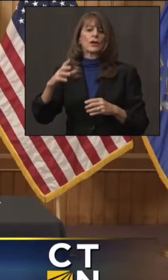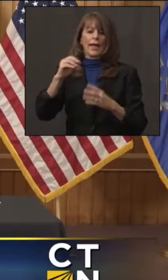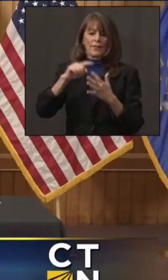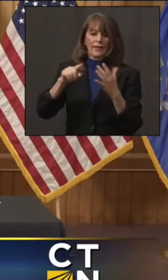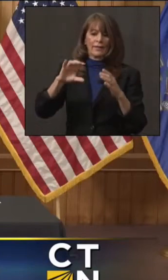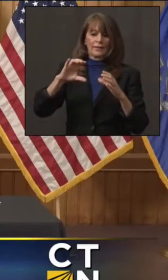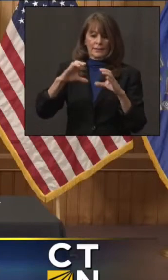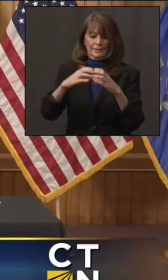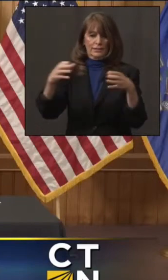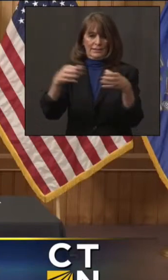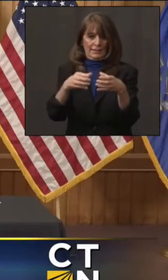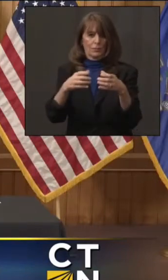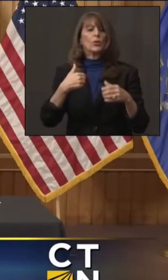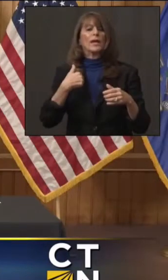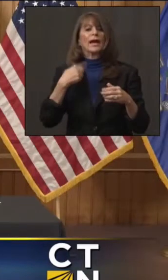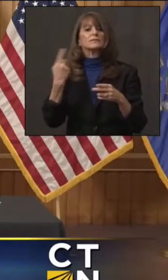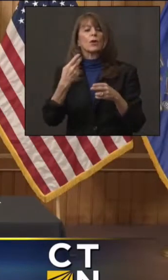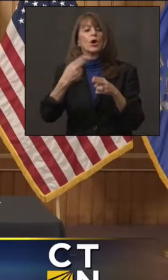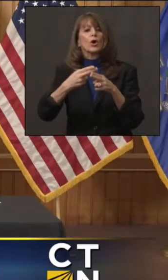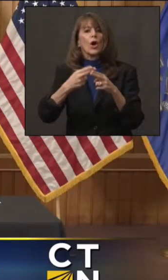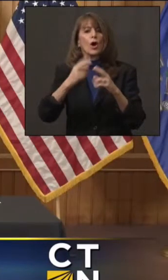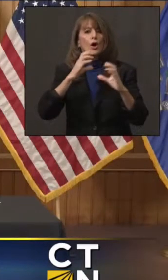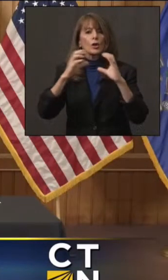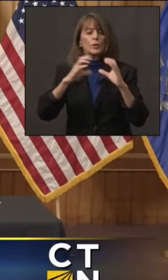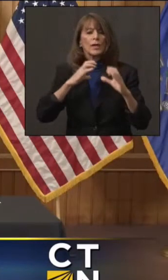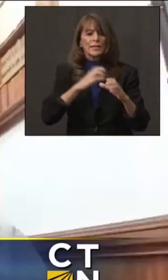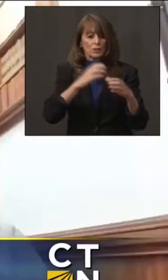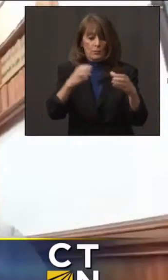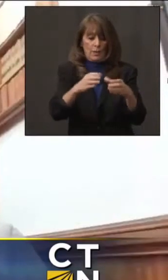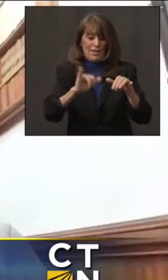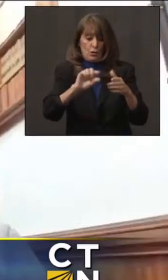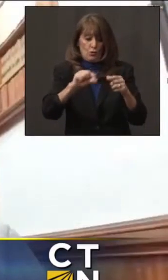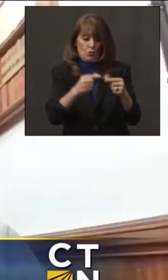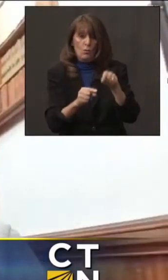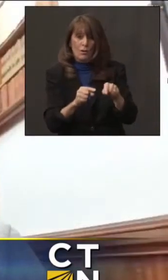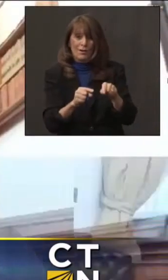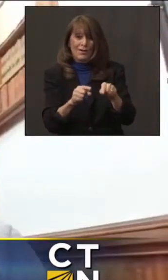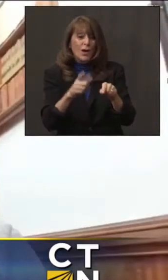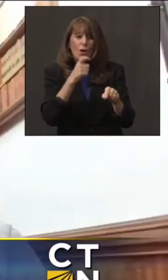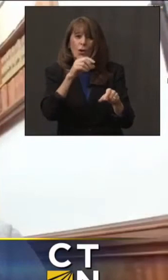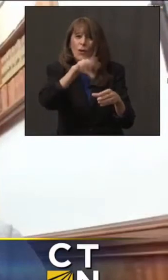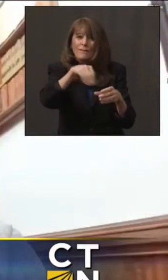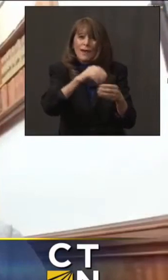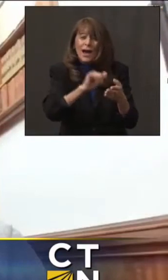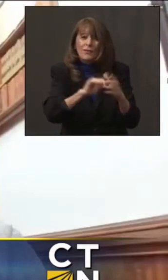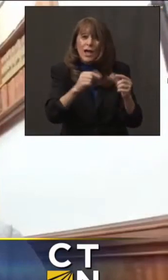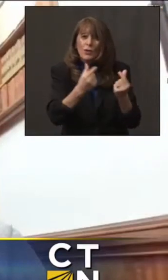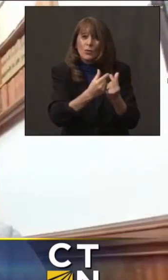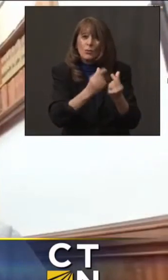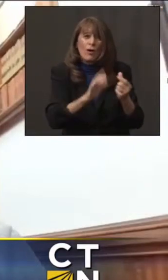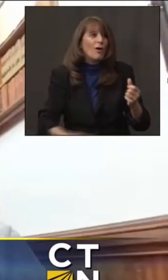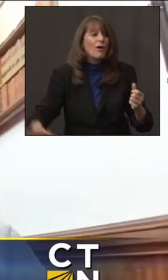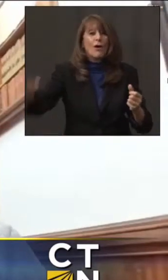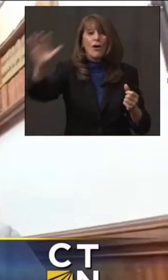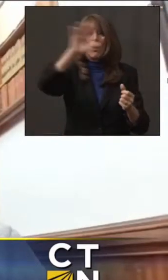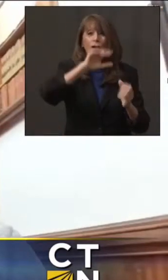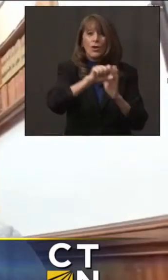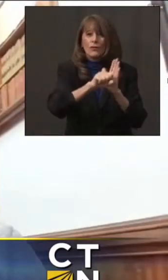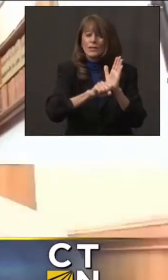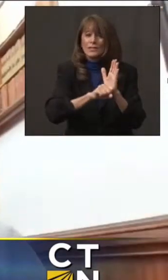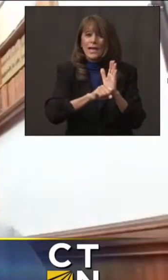We have a communications committee within that is made up of individuals all over the state of Connecticut in very